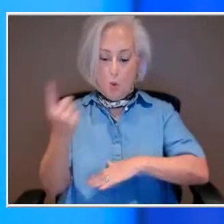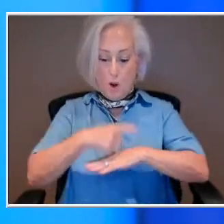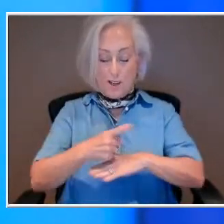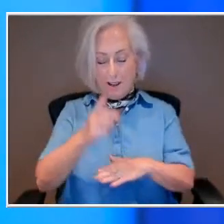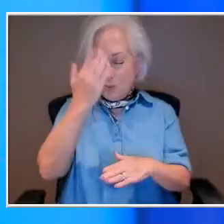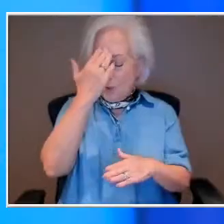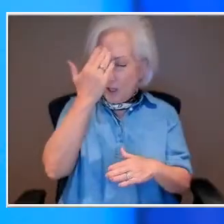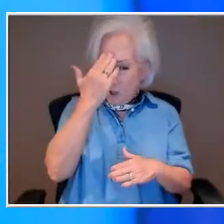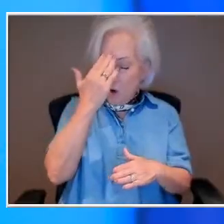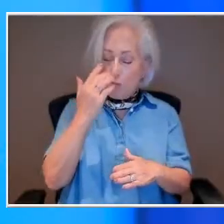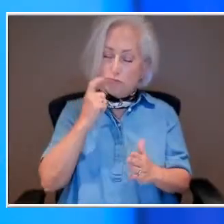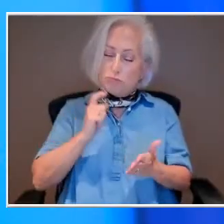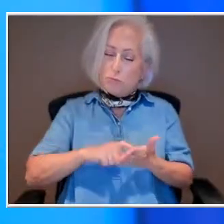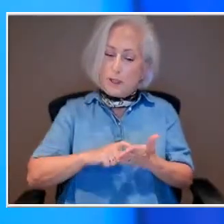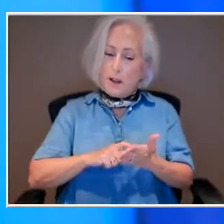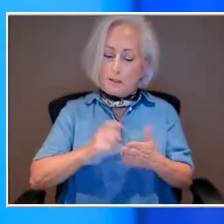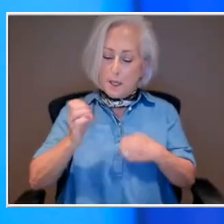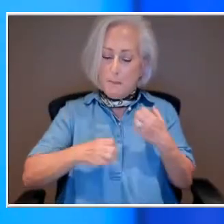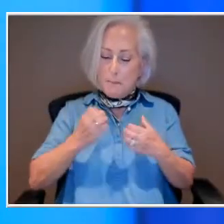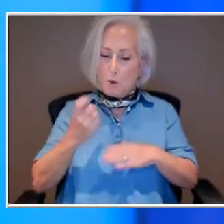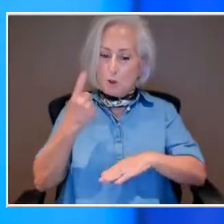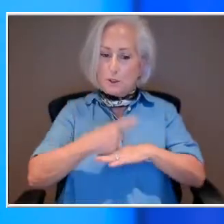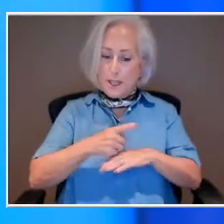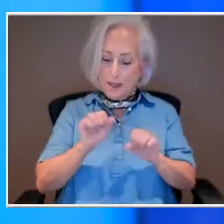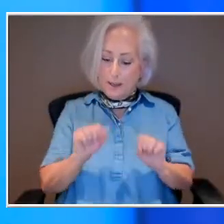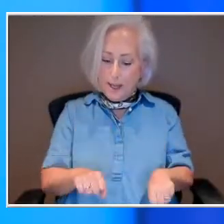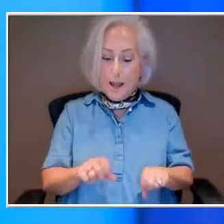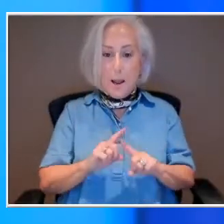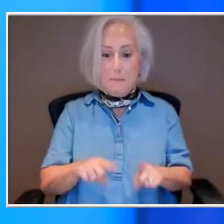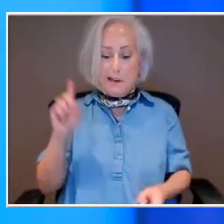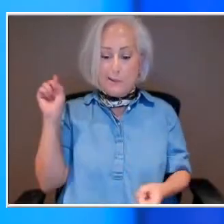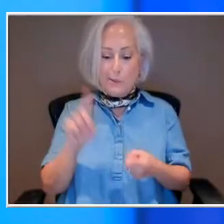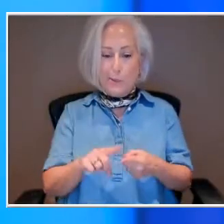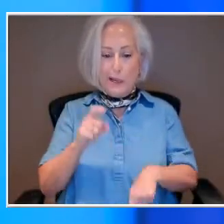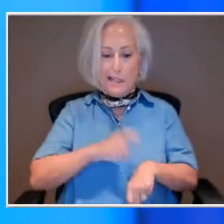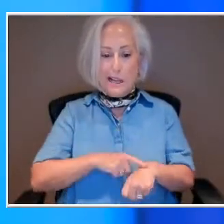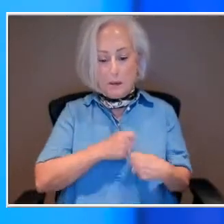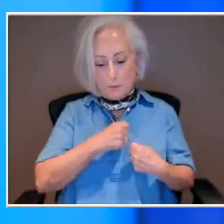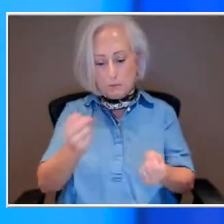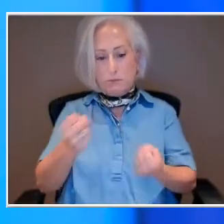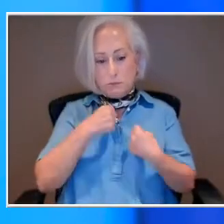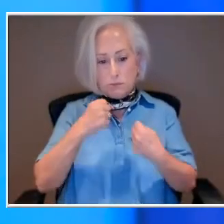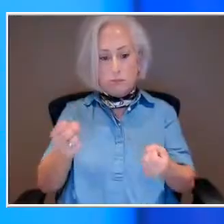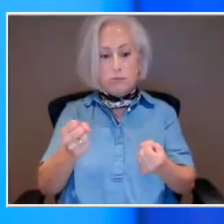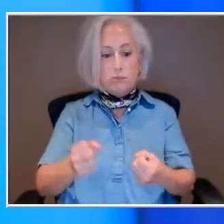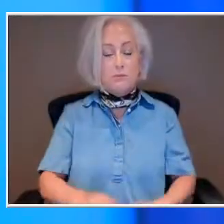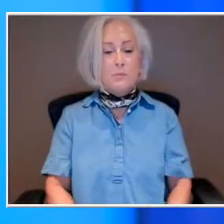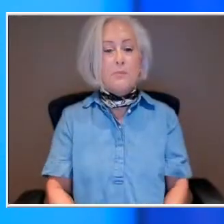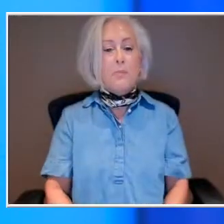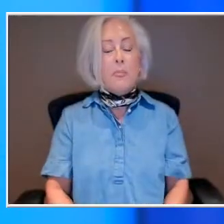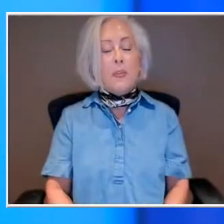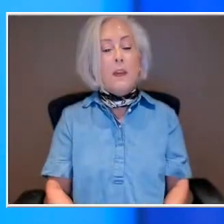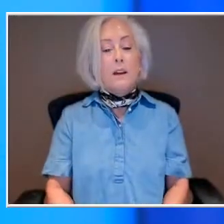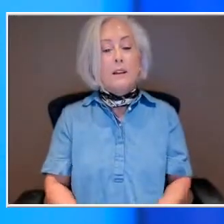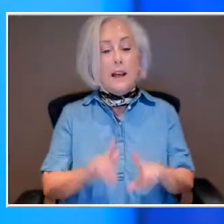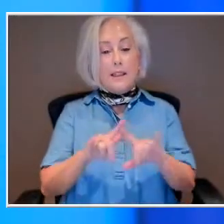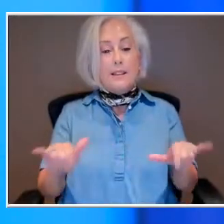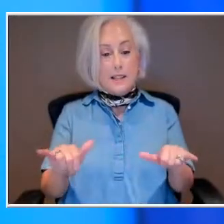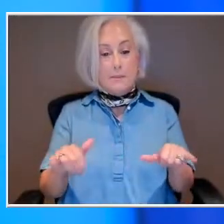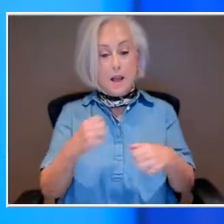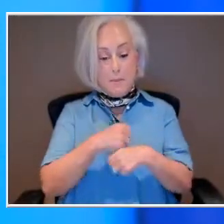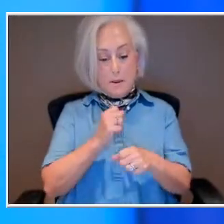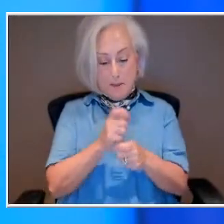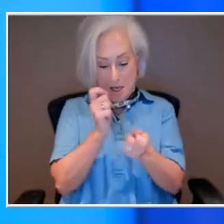will cut down so much, and it also allows us to real time make modifications as we are getting